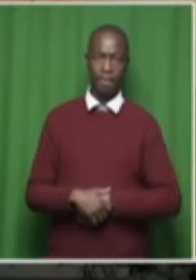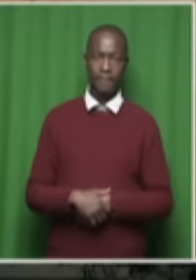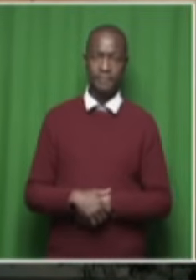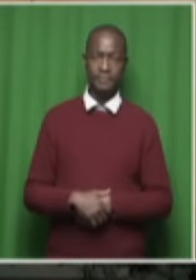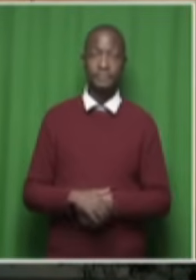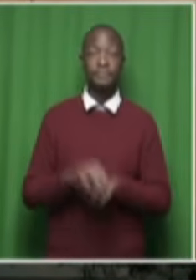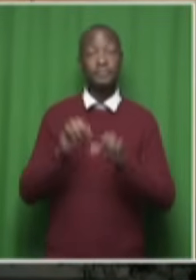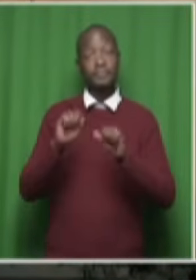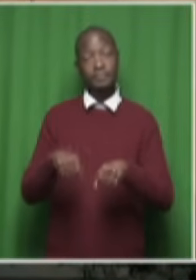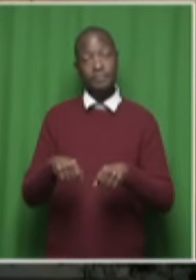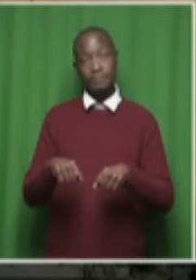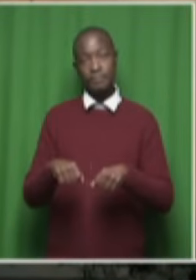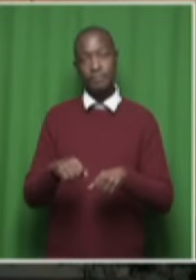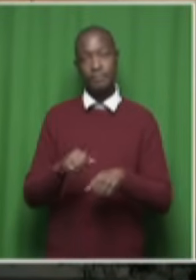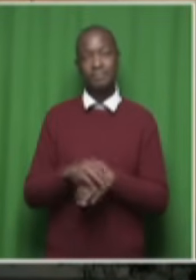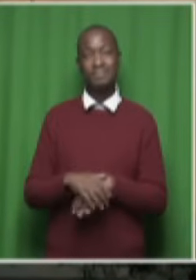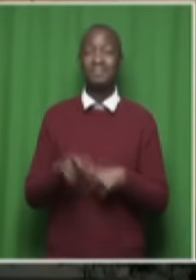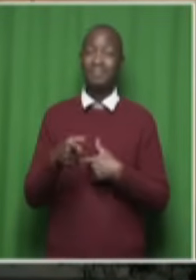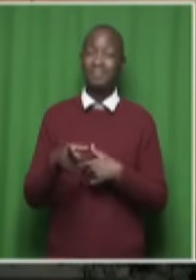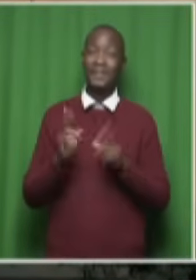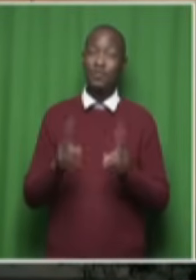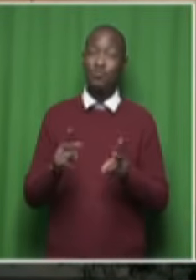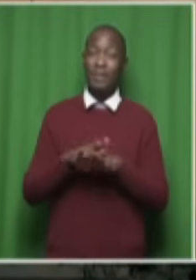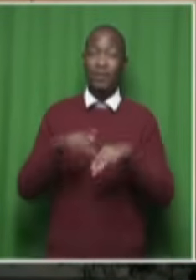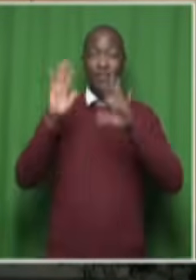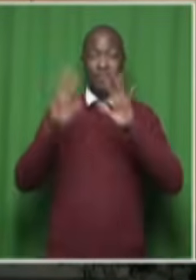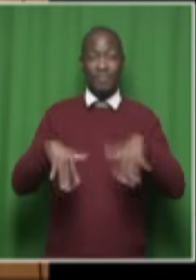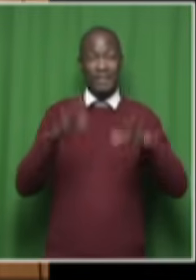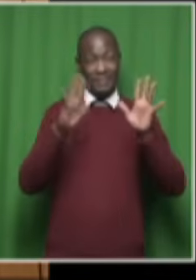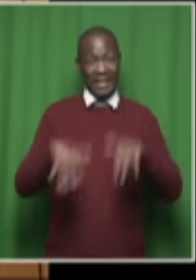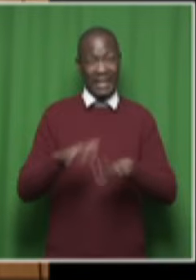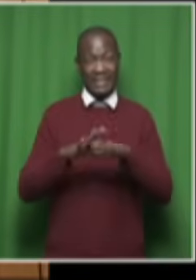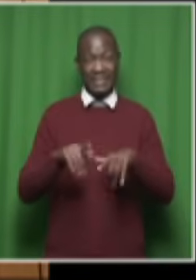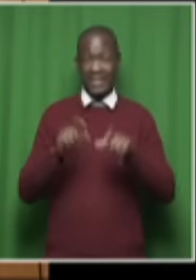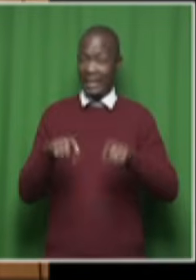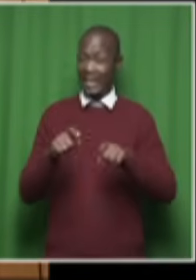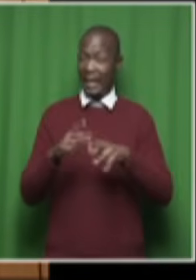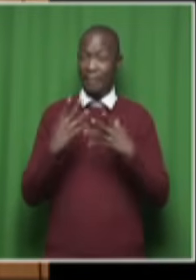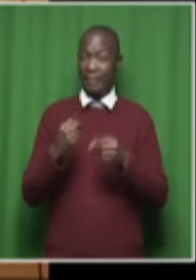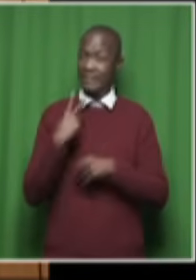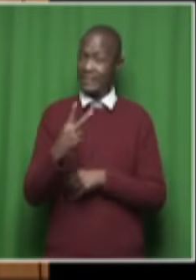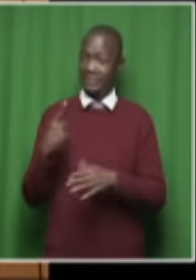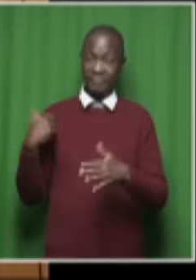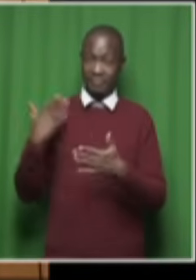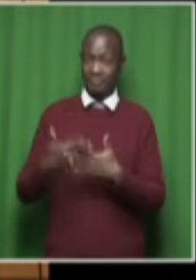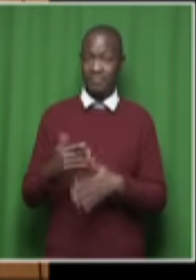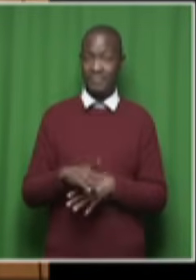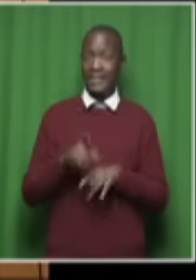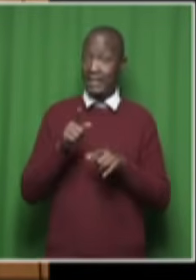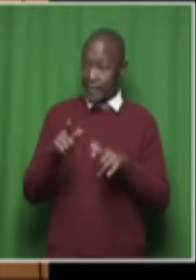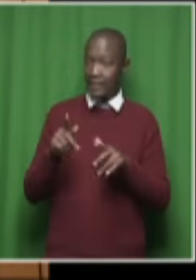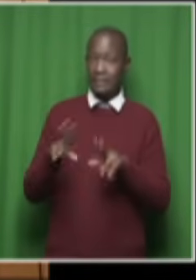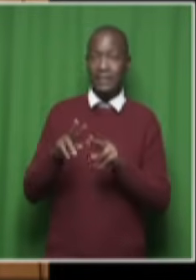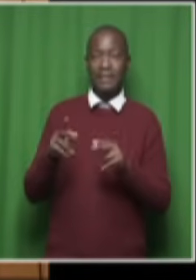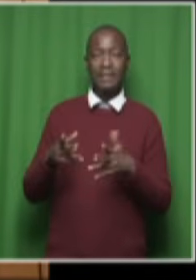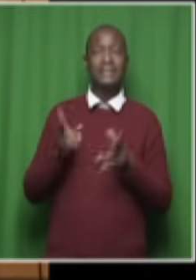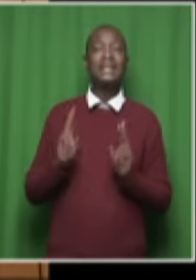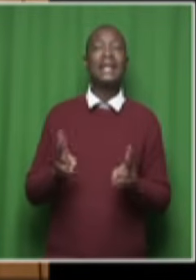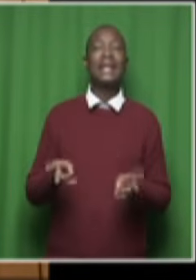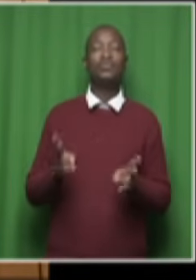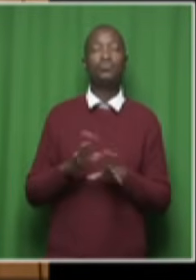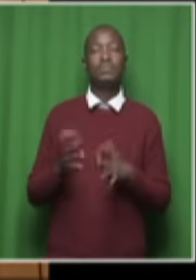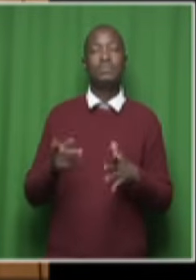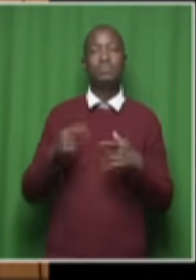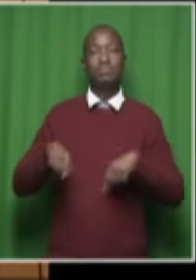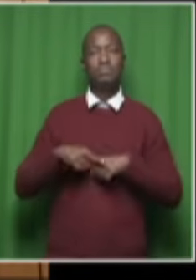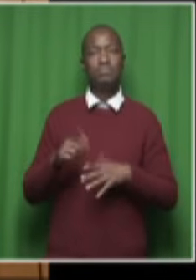Well, yeah. So this year is anomalous in terms of the rain that the Cape has seen. And it's part of our natural climate variability also,